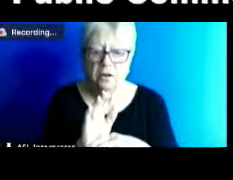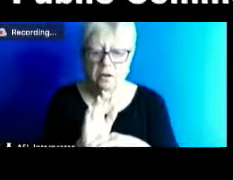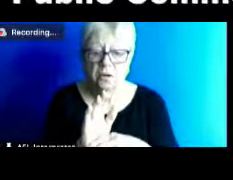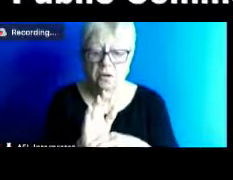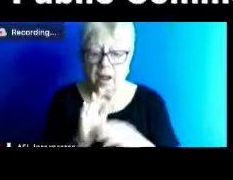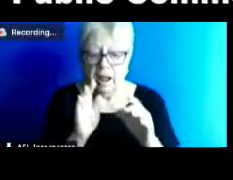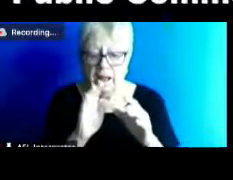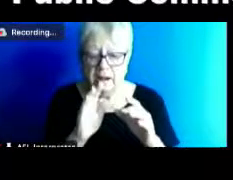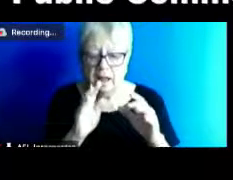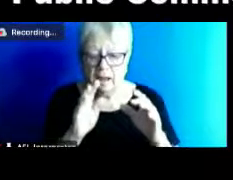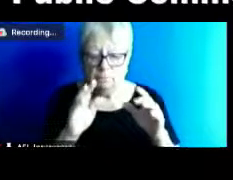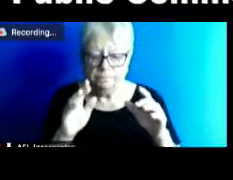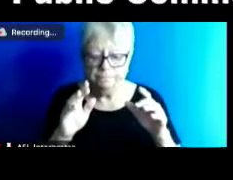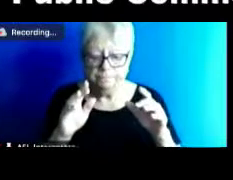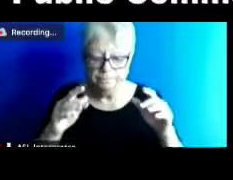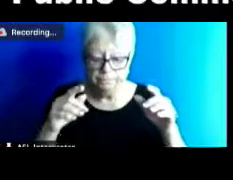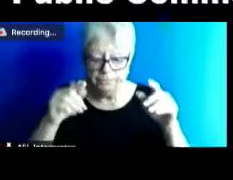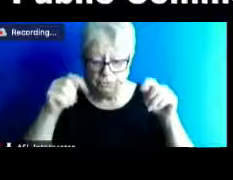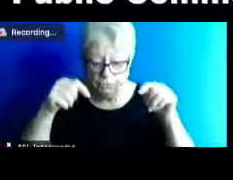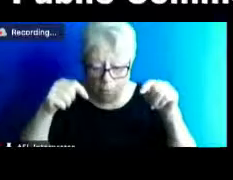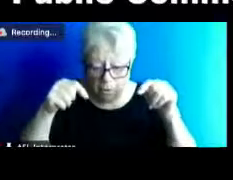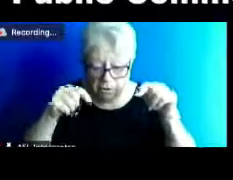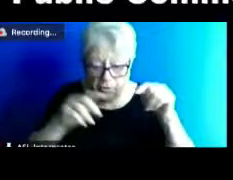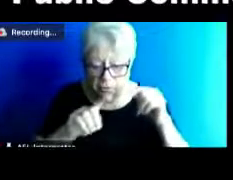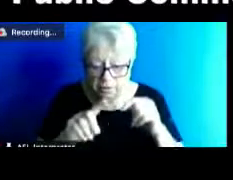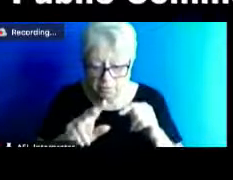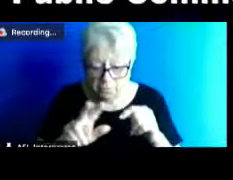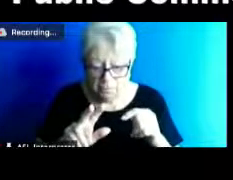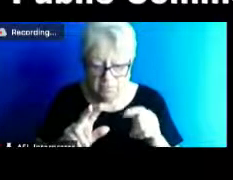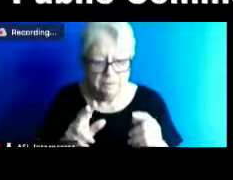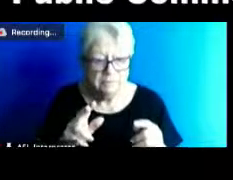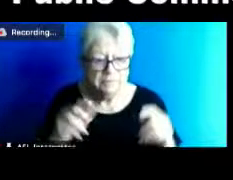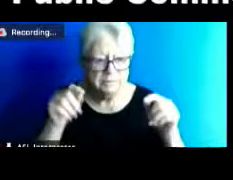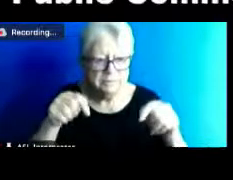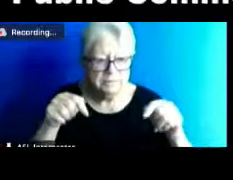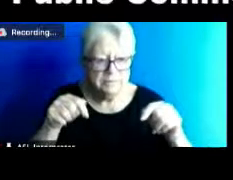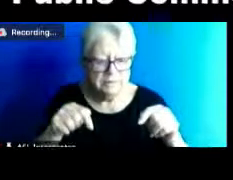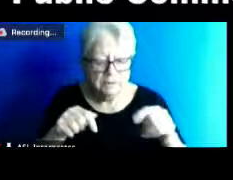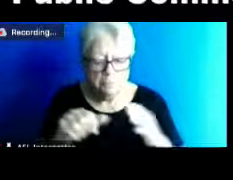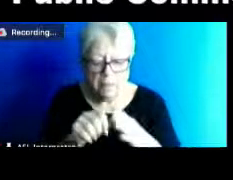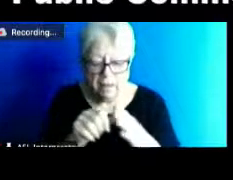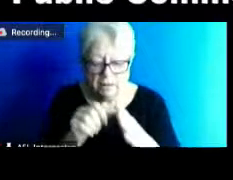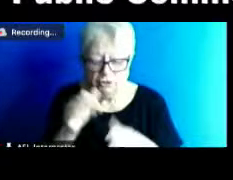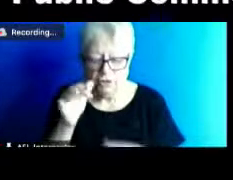the to D3. I think it's on page 19.